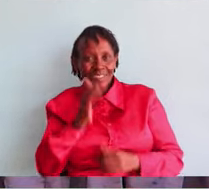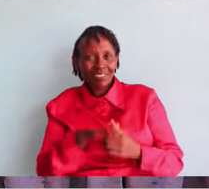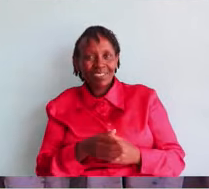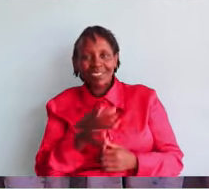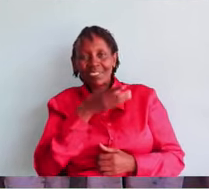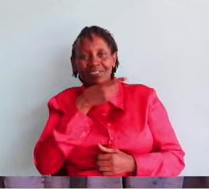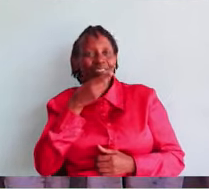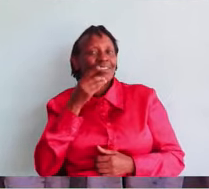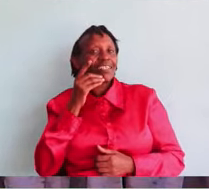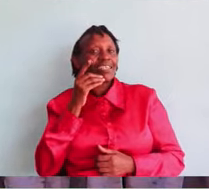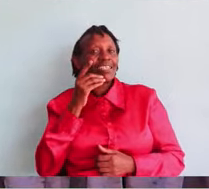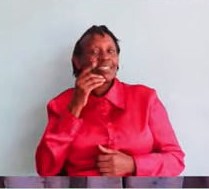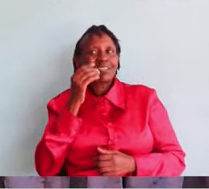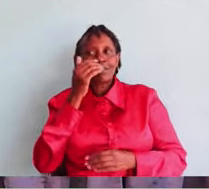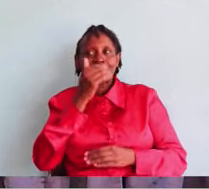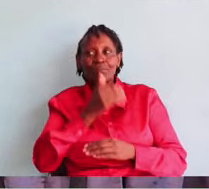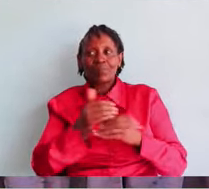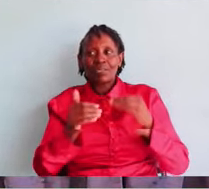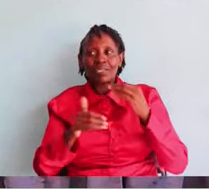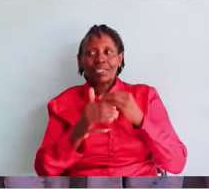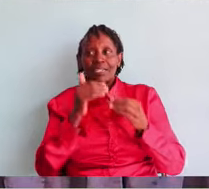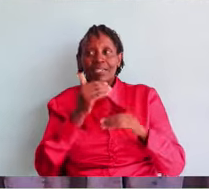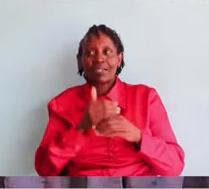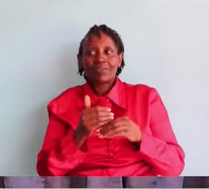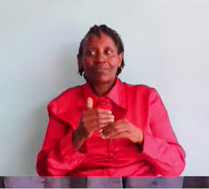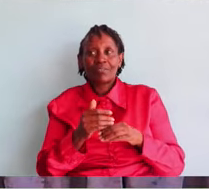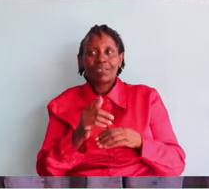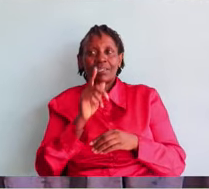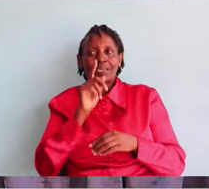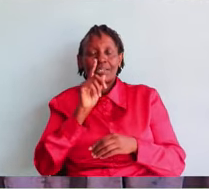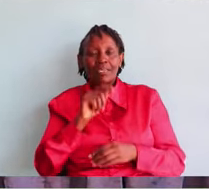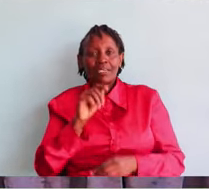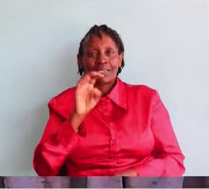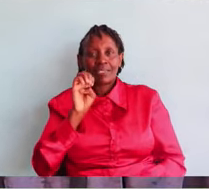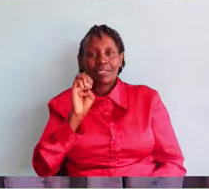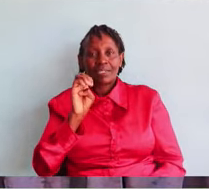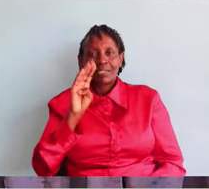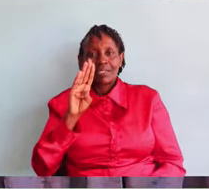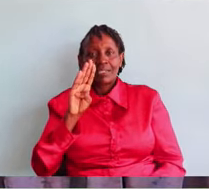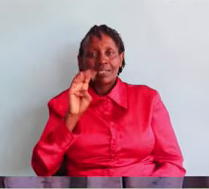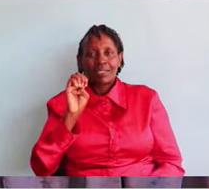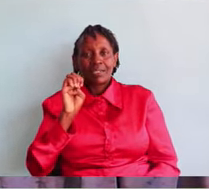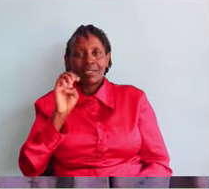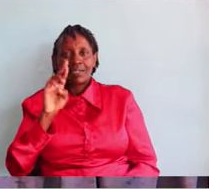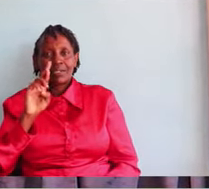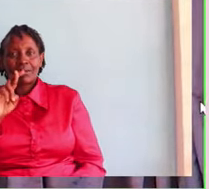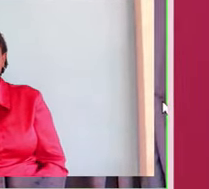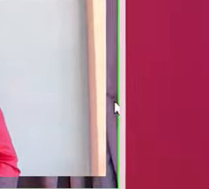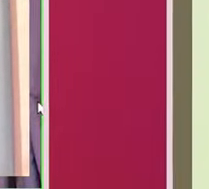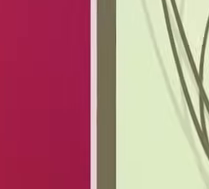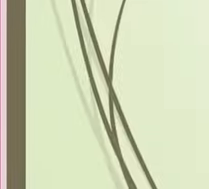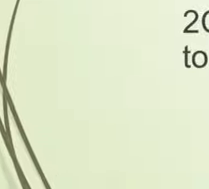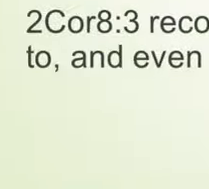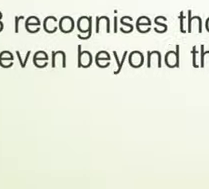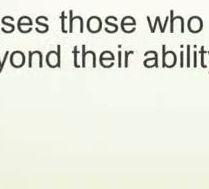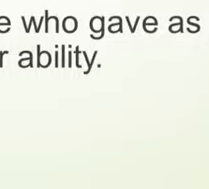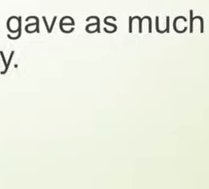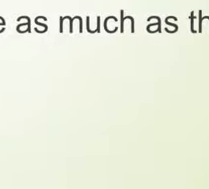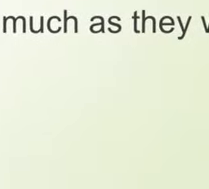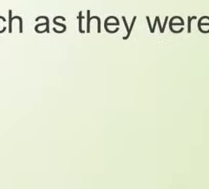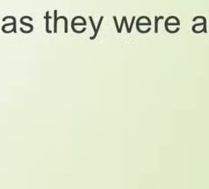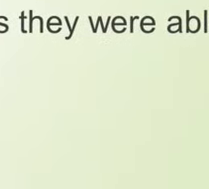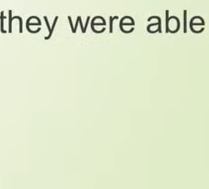building of the tabernacle. And in Exodus 36, verse 5 and 6, this is what it says. The people are bringing more